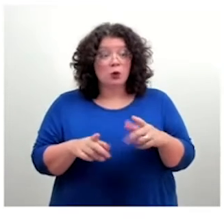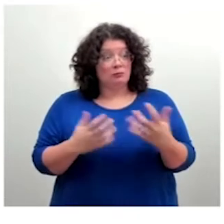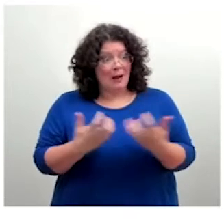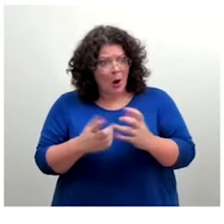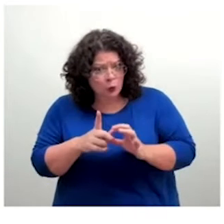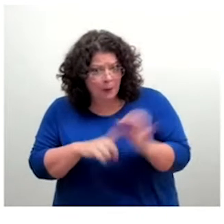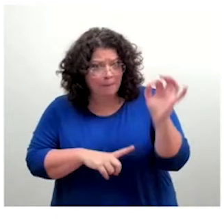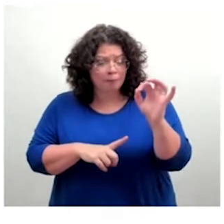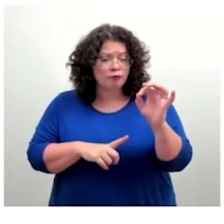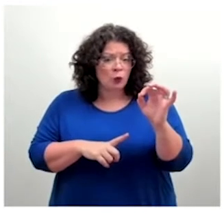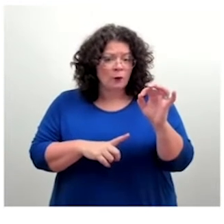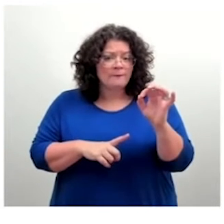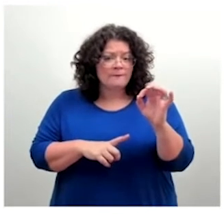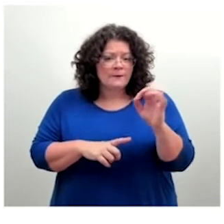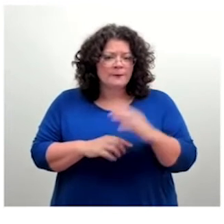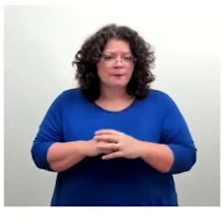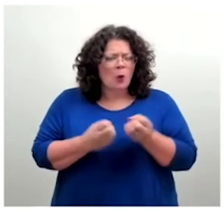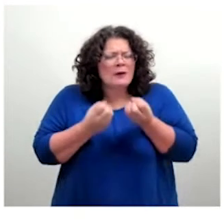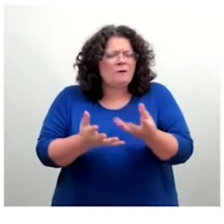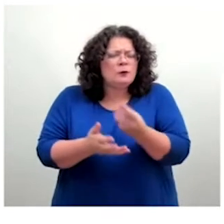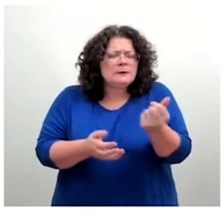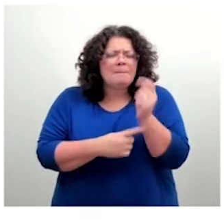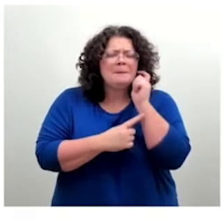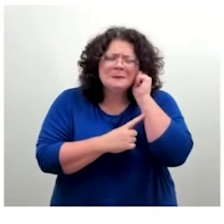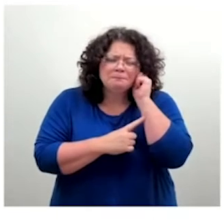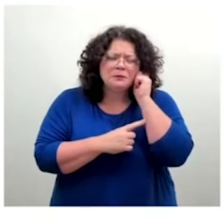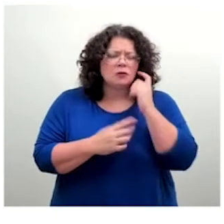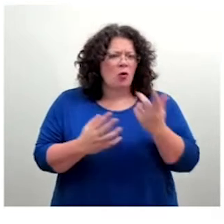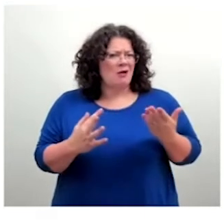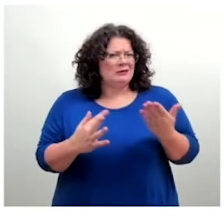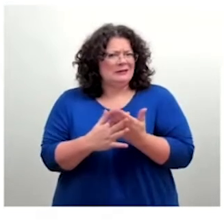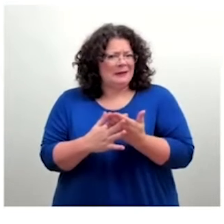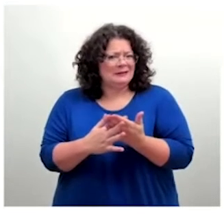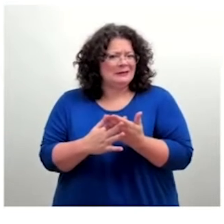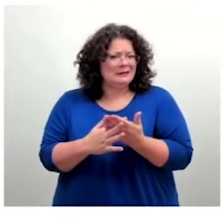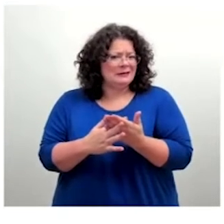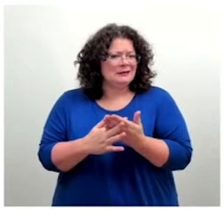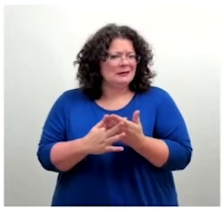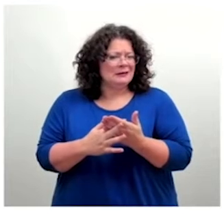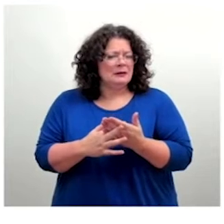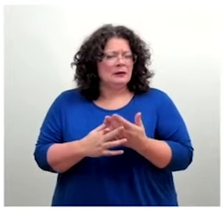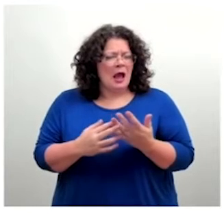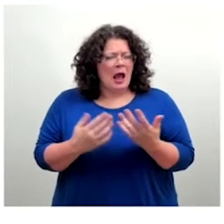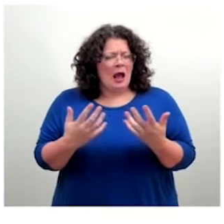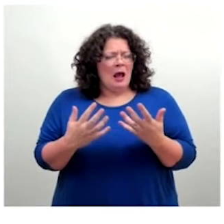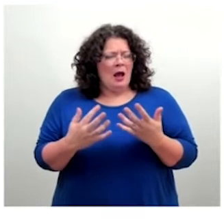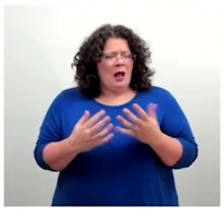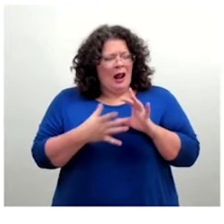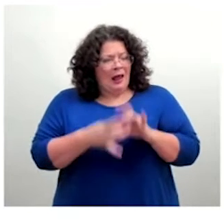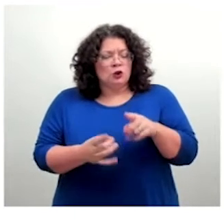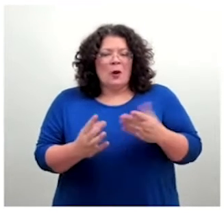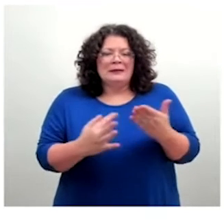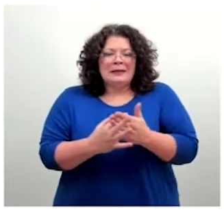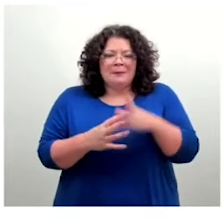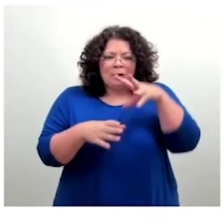accessible content in this talk. So it isn't just about the technical architecture of a website, which is very important, of course. it's important to make sure the content